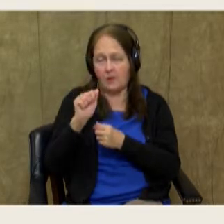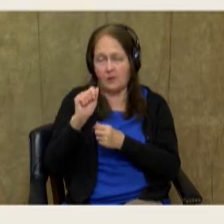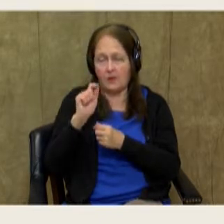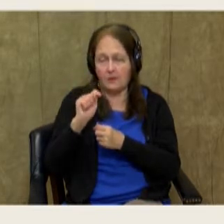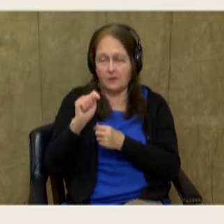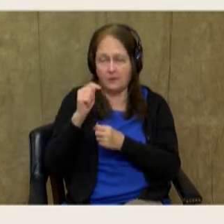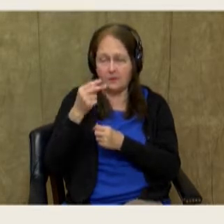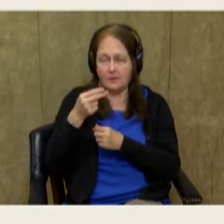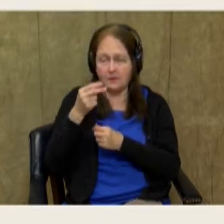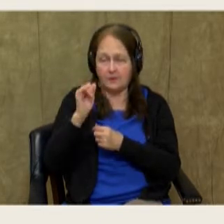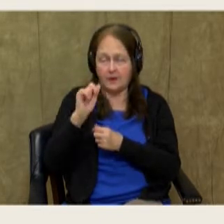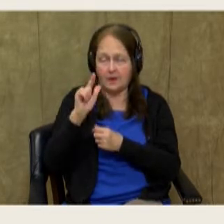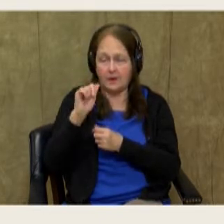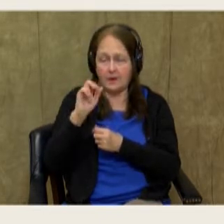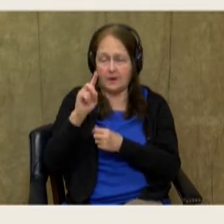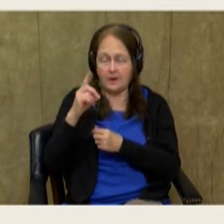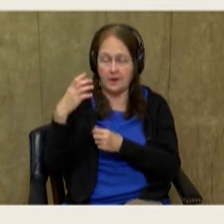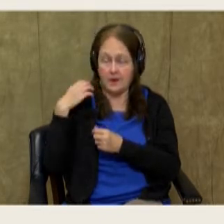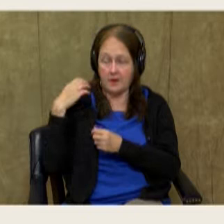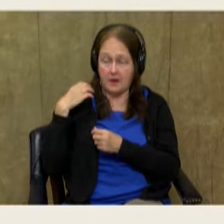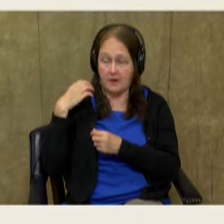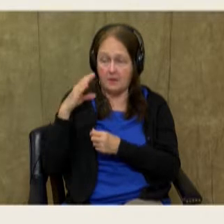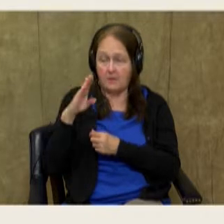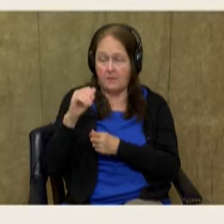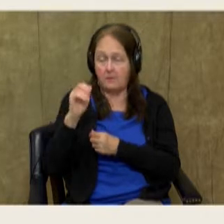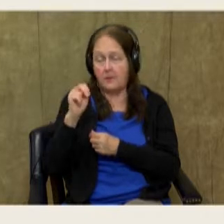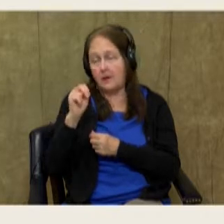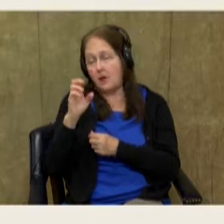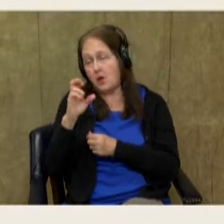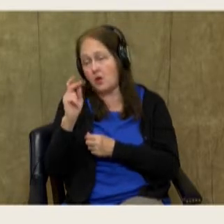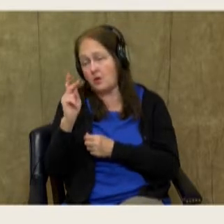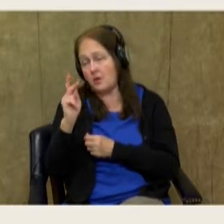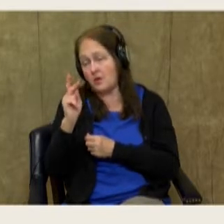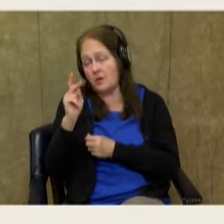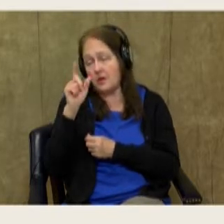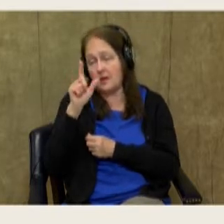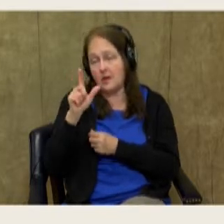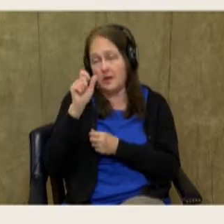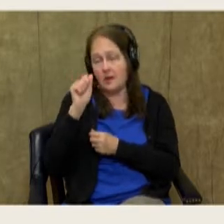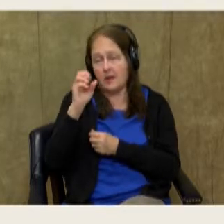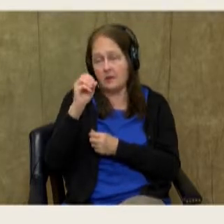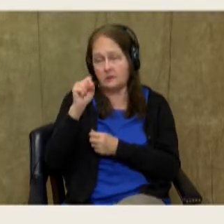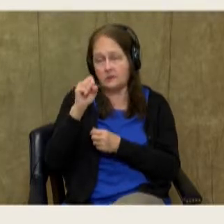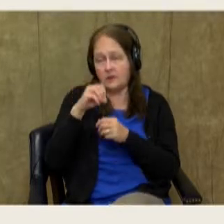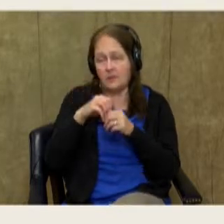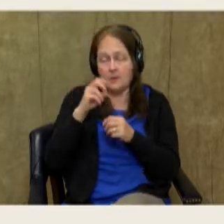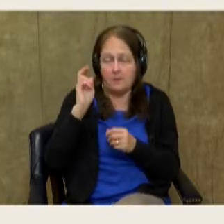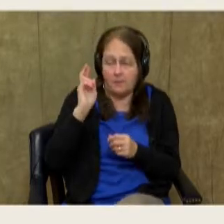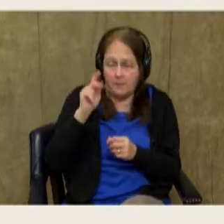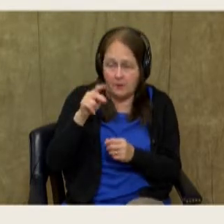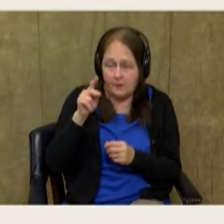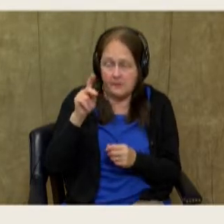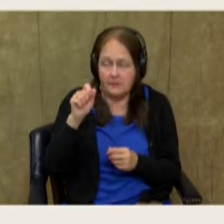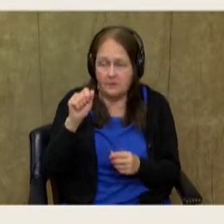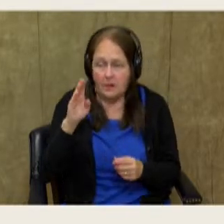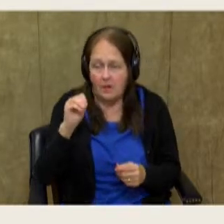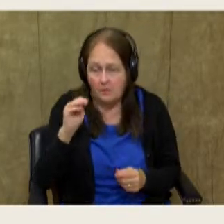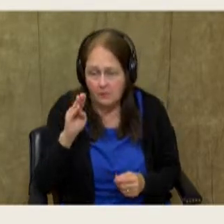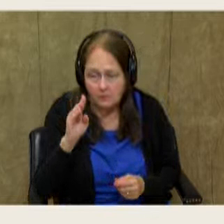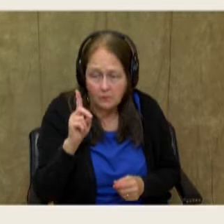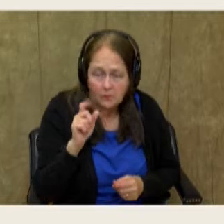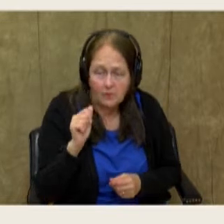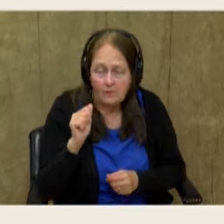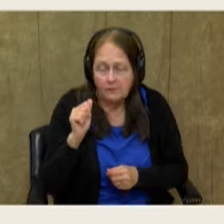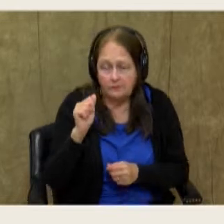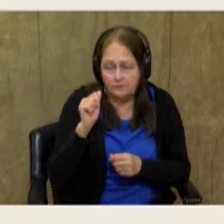have Thailand with its capital of Bangkok. We have Laos in the purple. Cambodia, the smaller